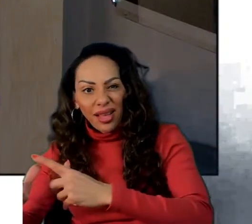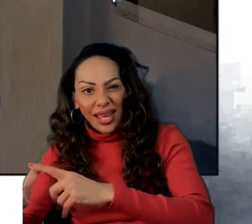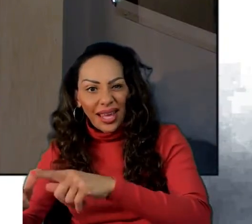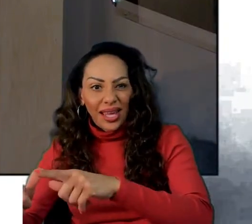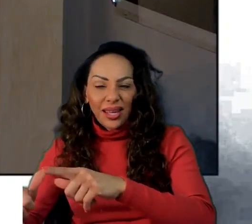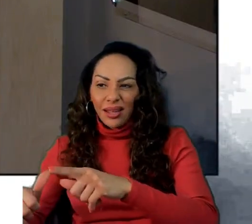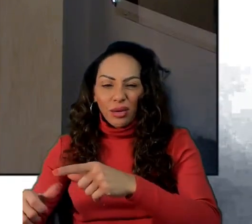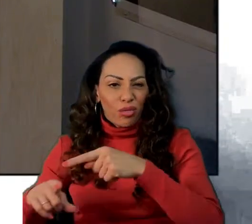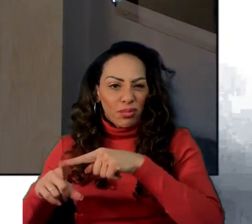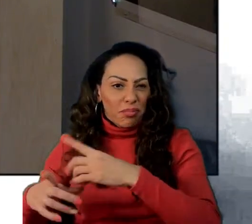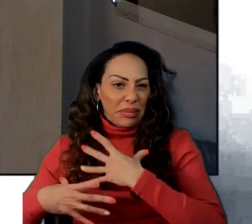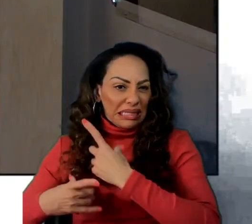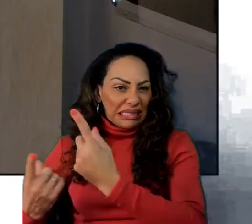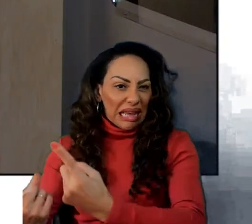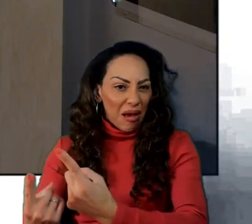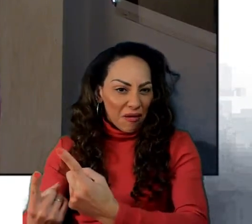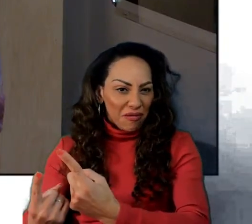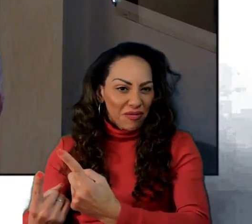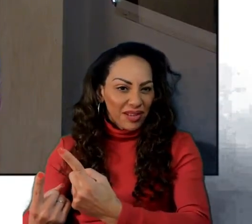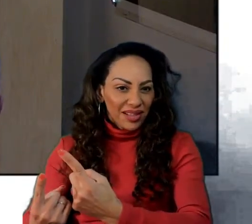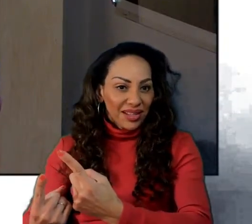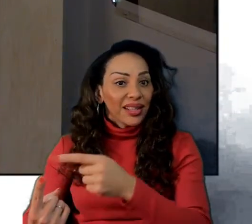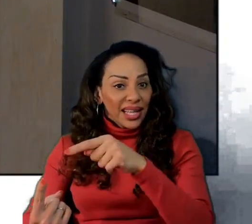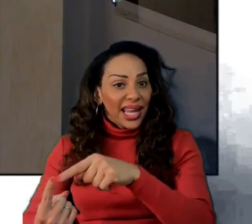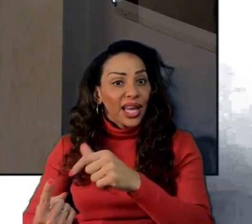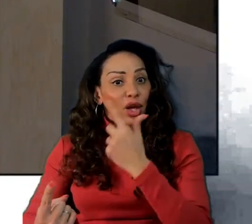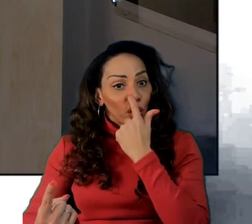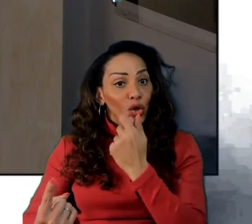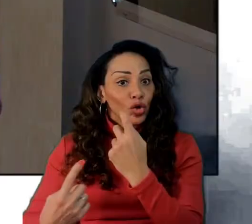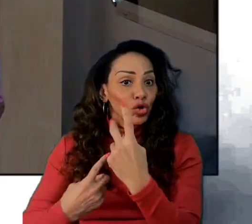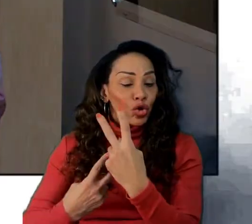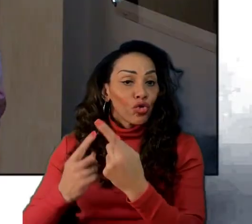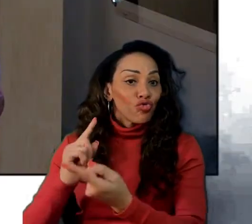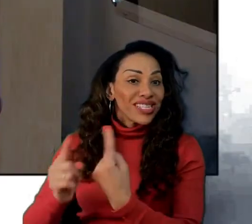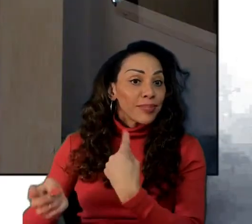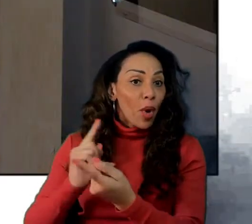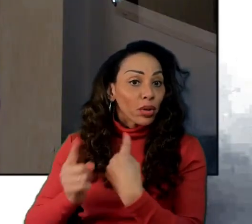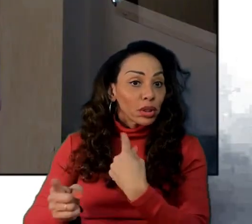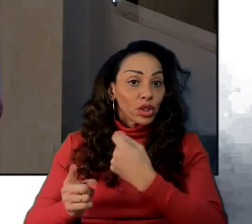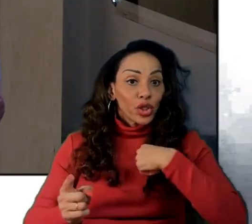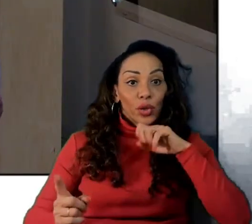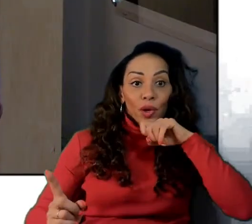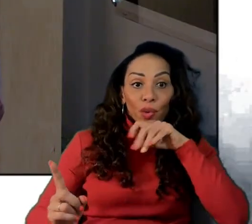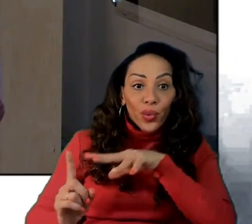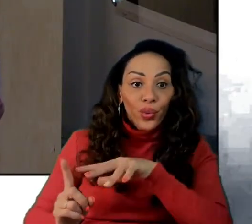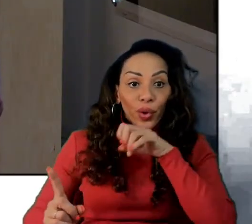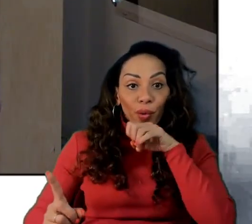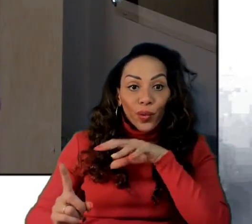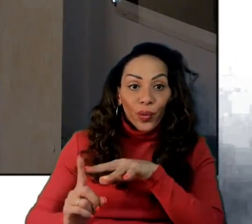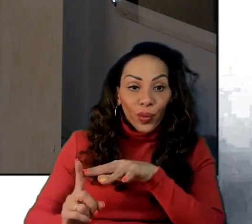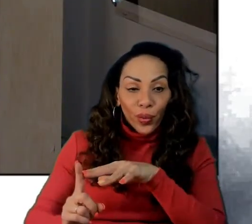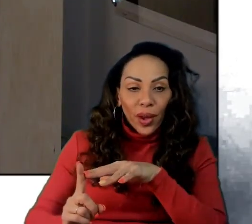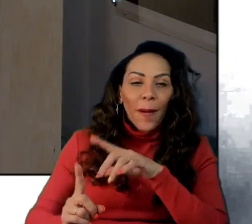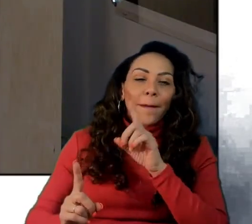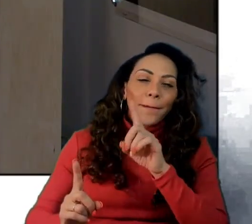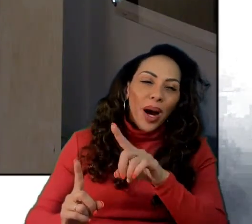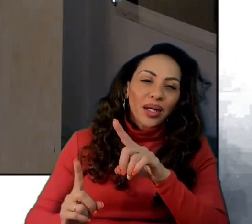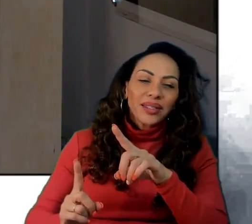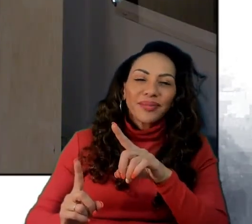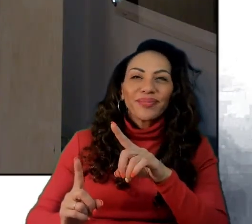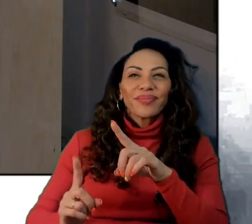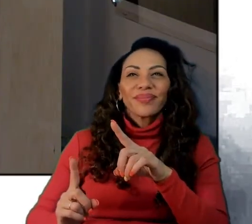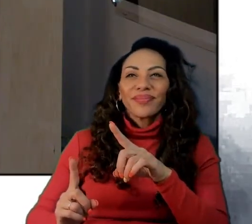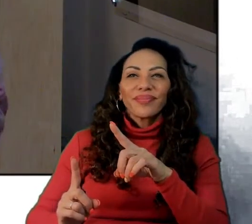though it was responding to our signal. So I was trying to go beyond like engagement with it purely as a material,